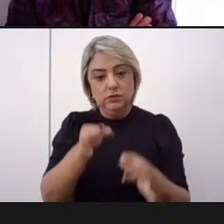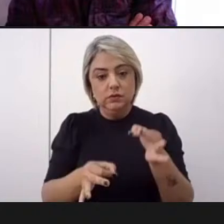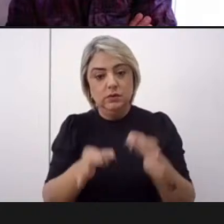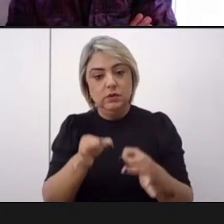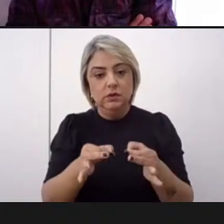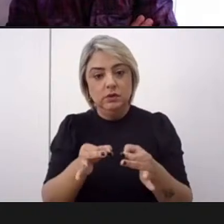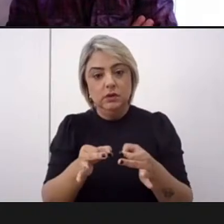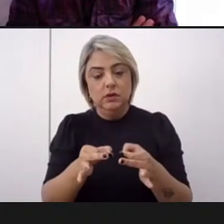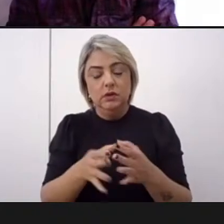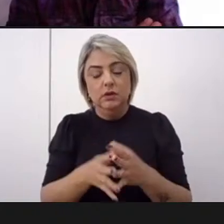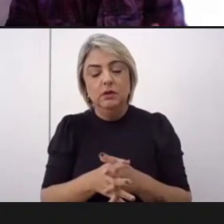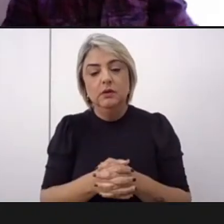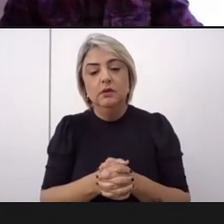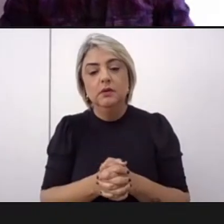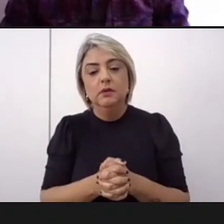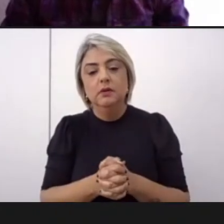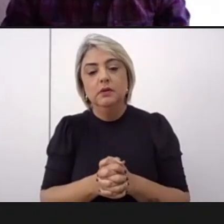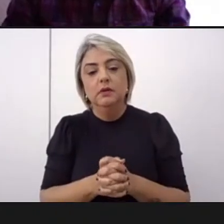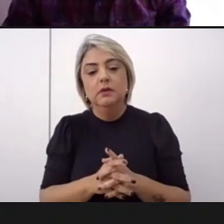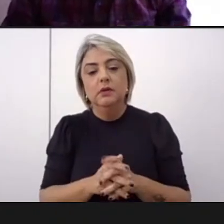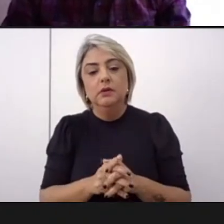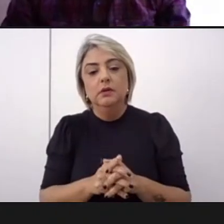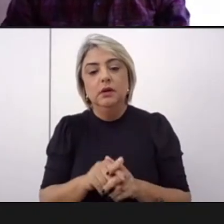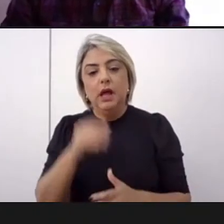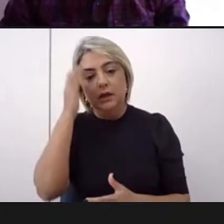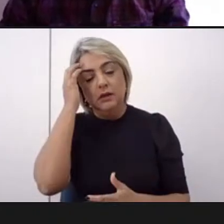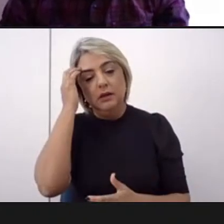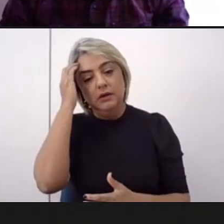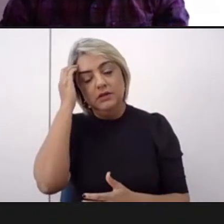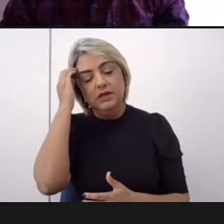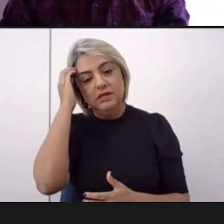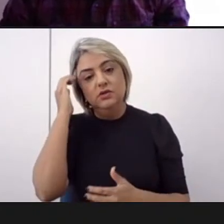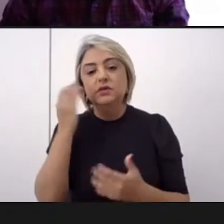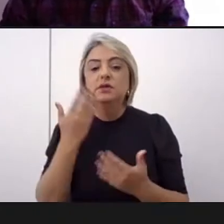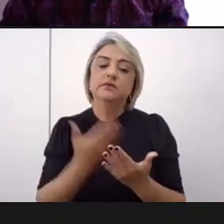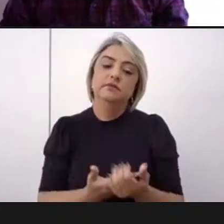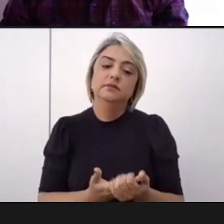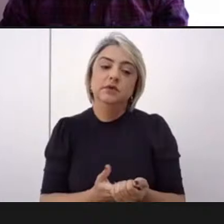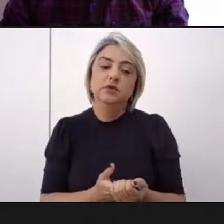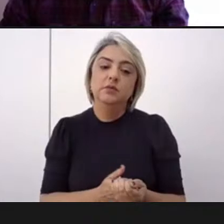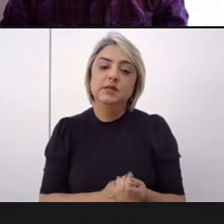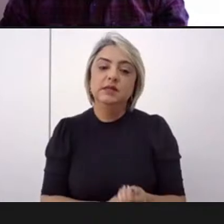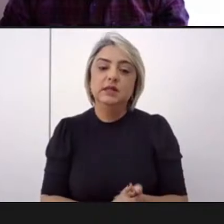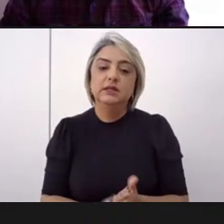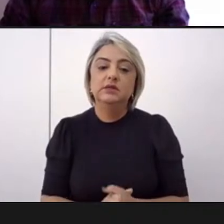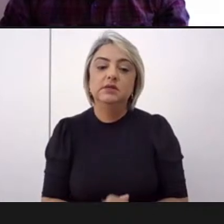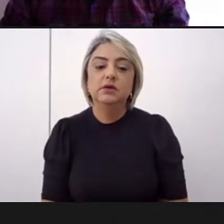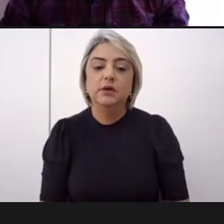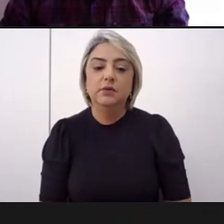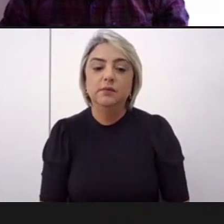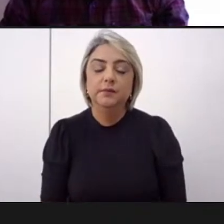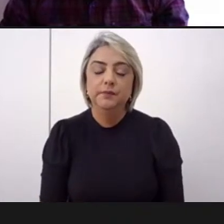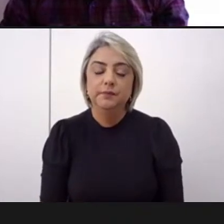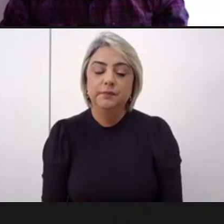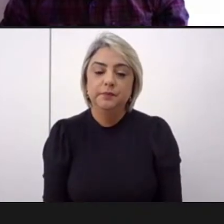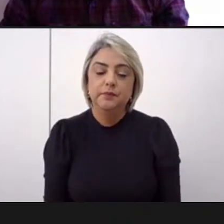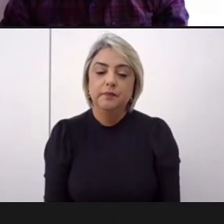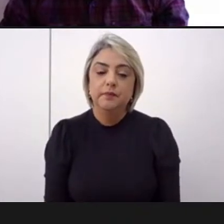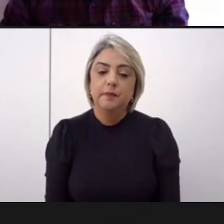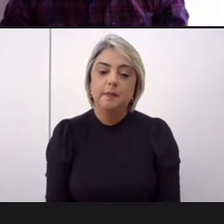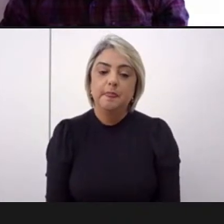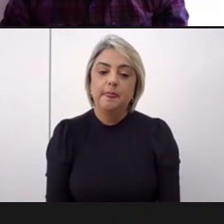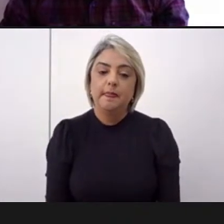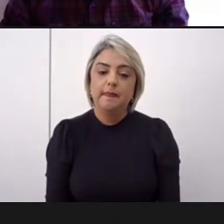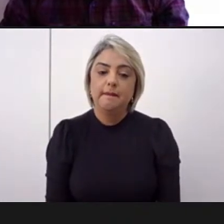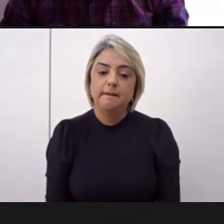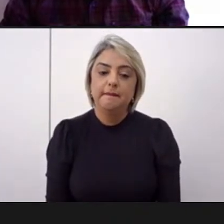than in Brazil. Traditionally, they have 20% of citizens that there is